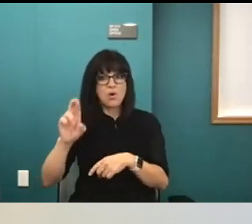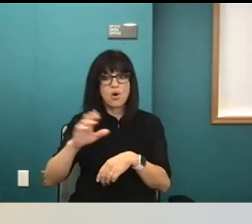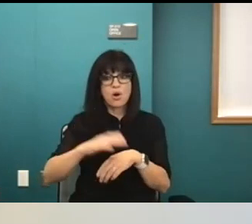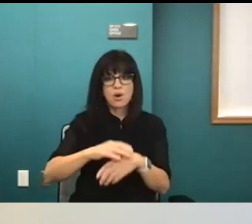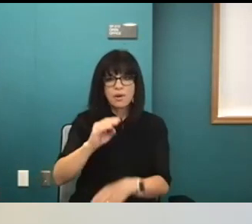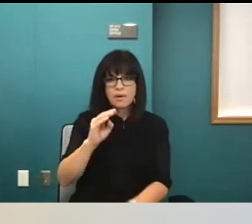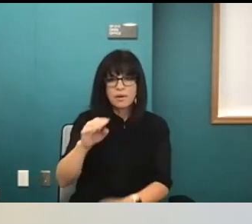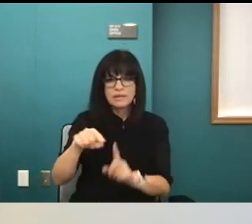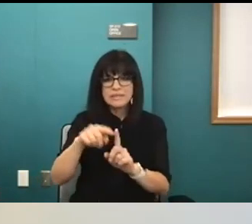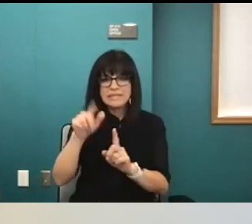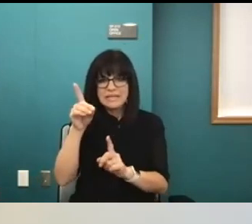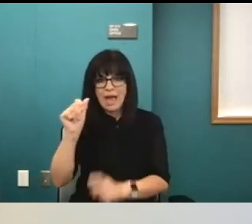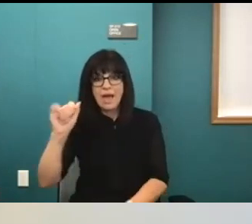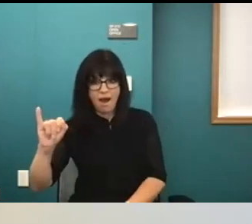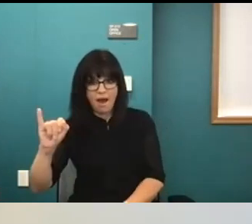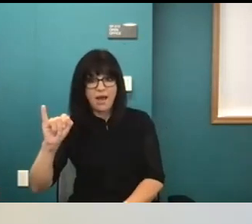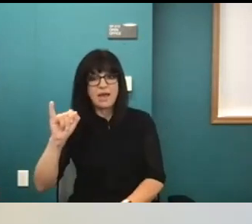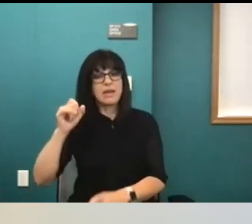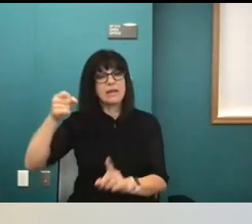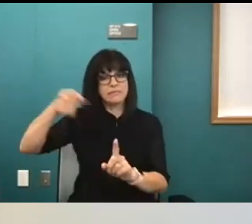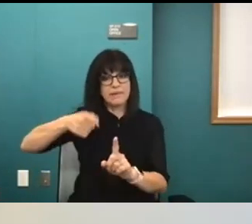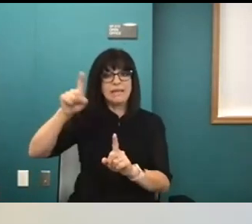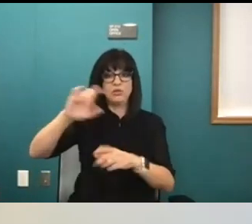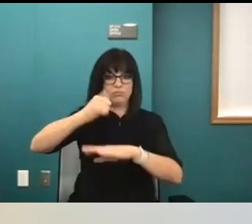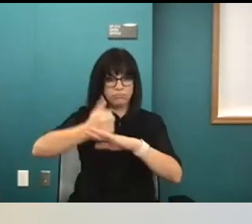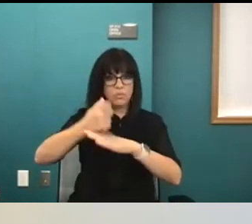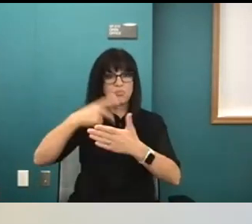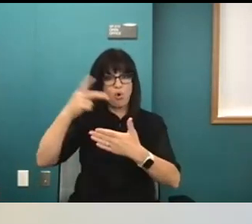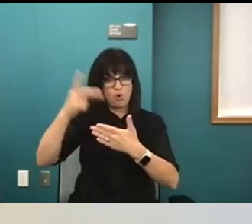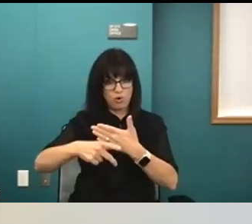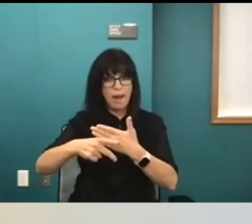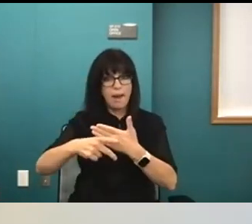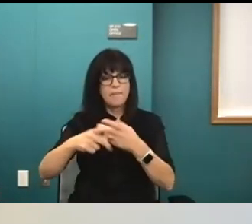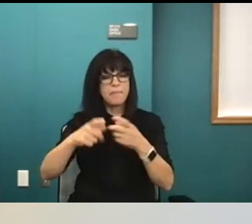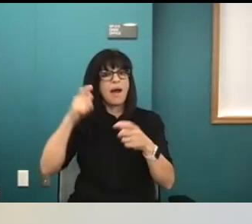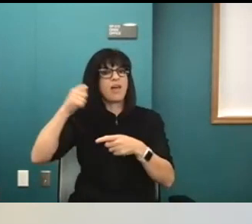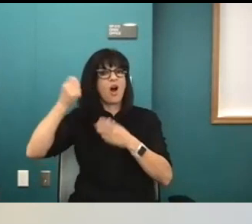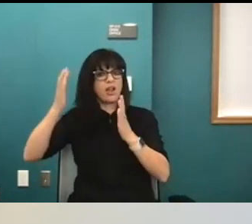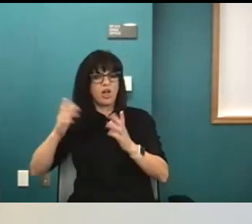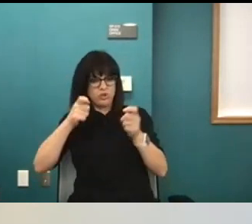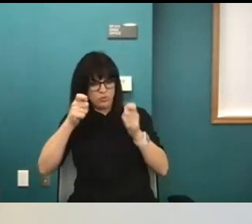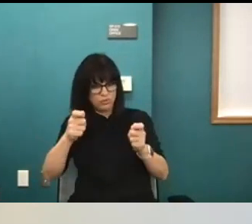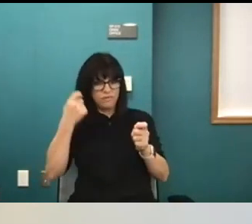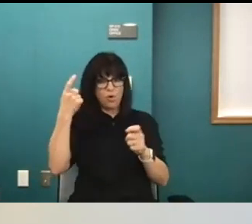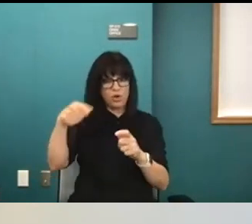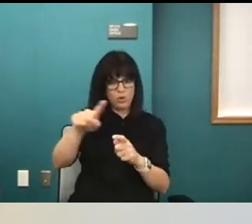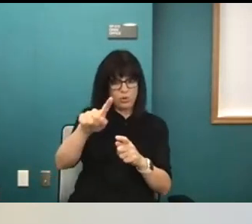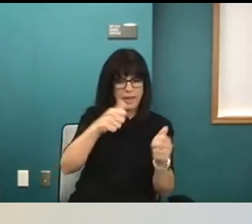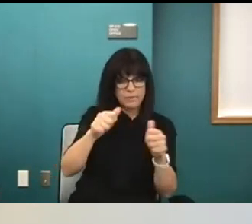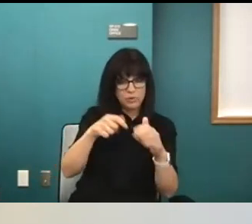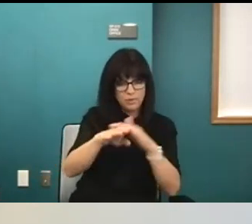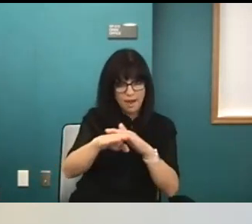input. So that would need to be programmed into the device by the managing audiologist for you to access that.